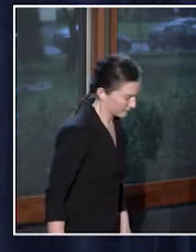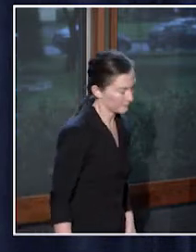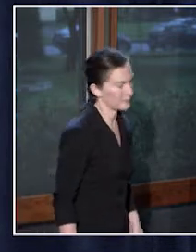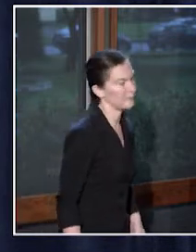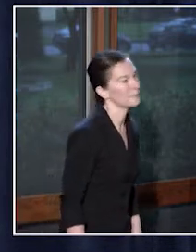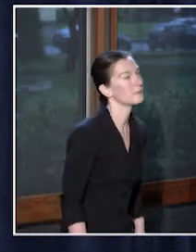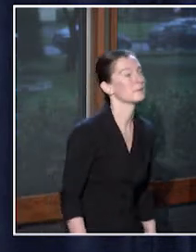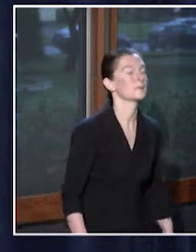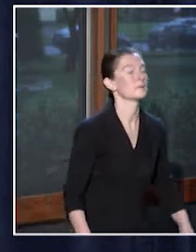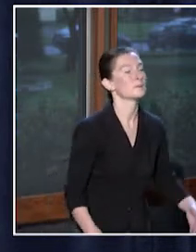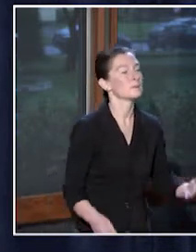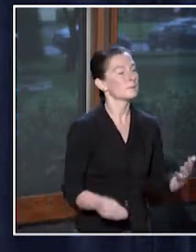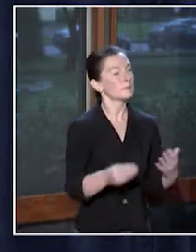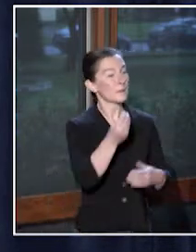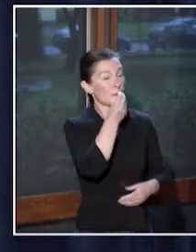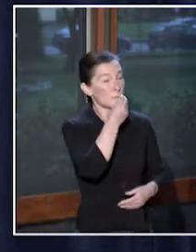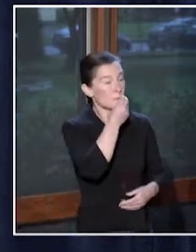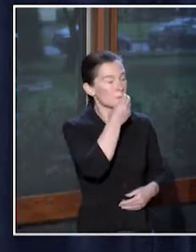shelter,